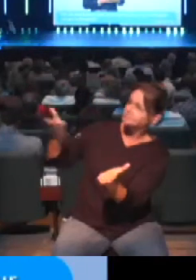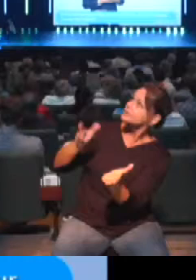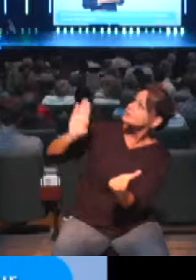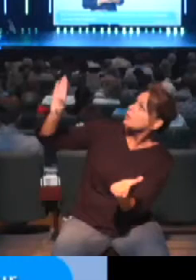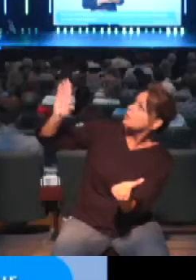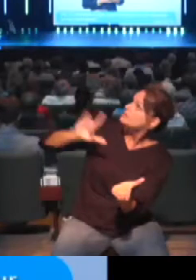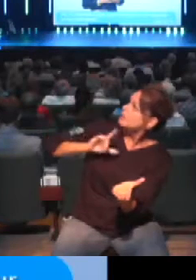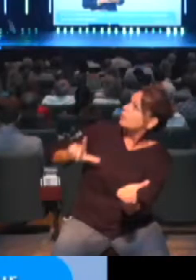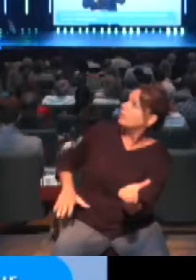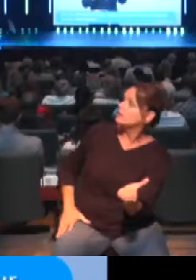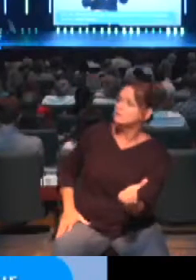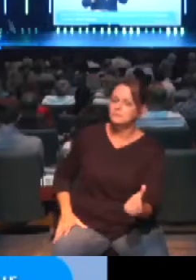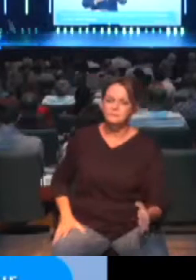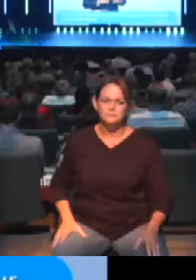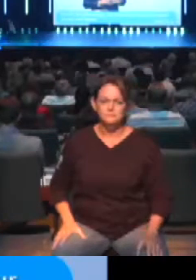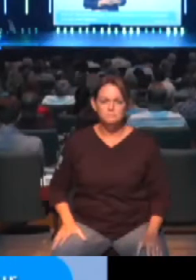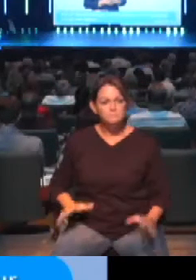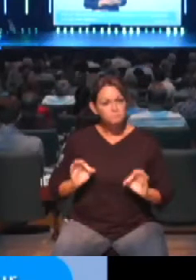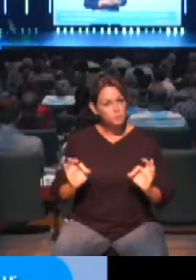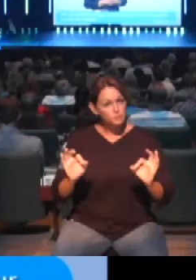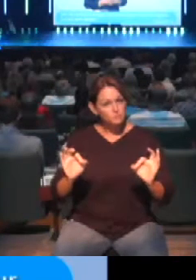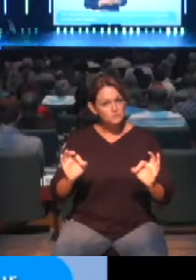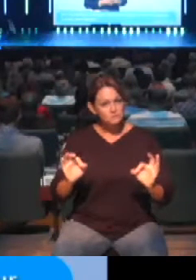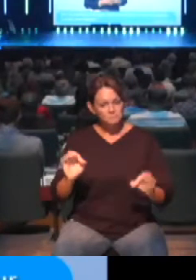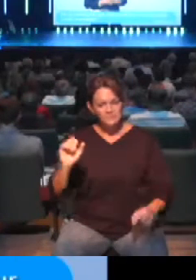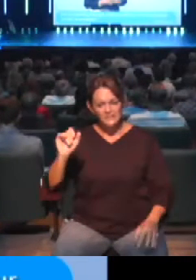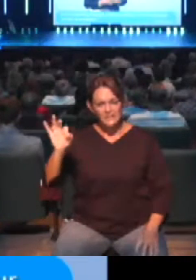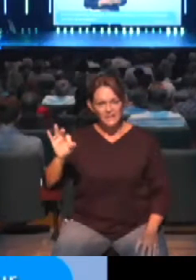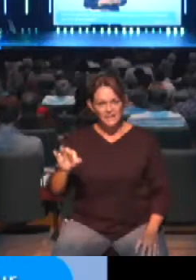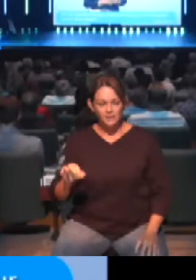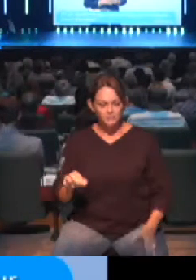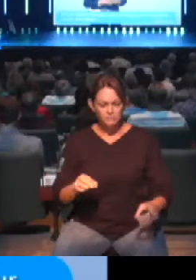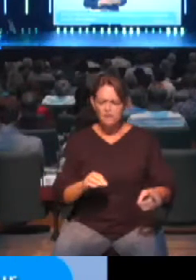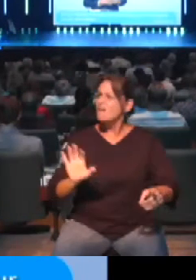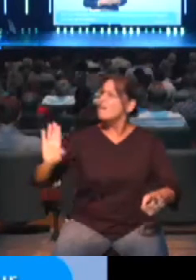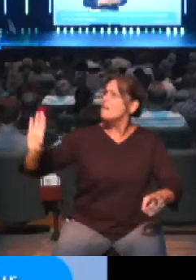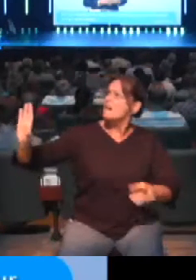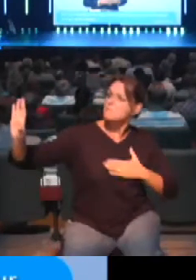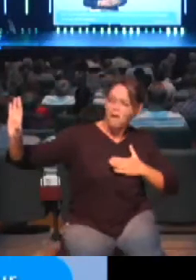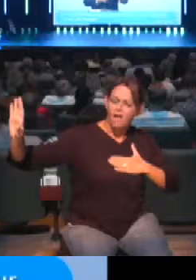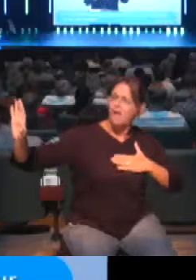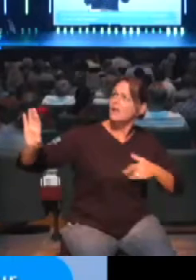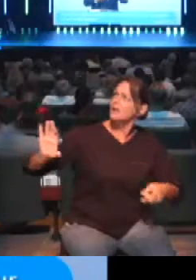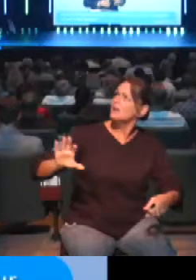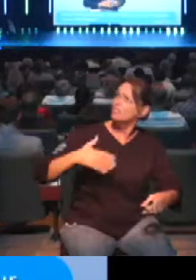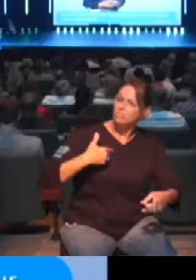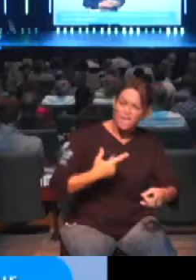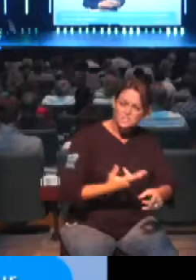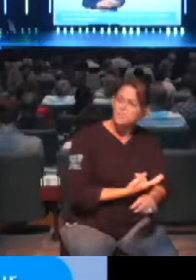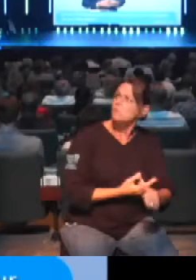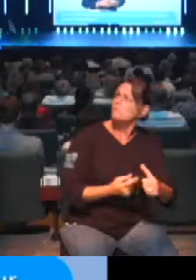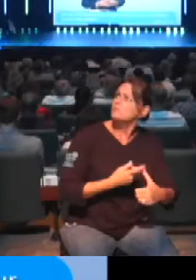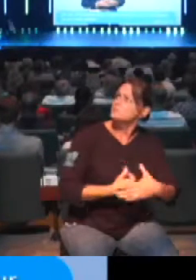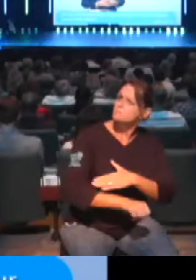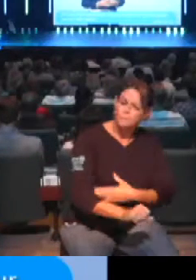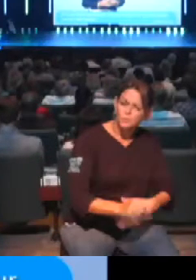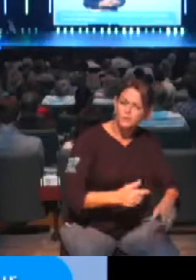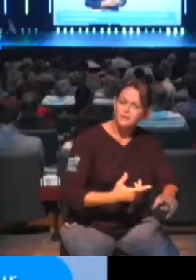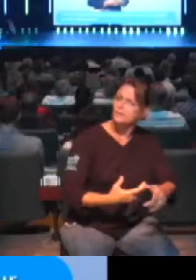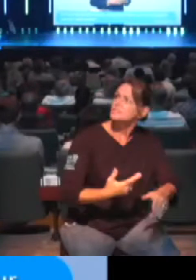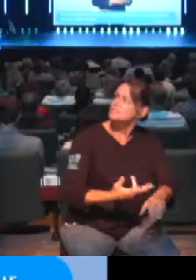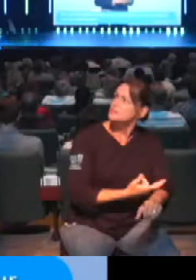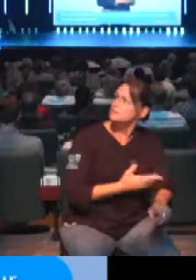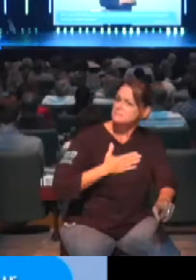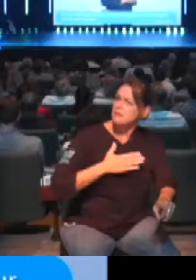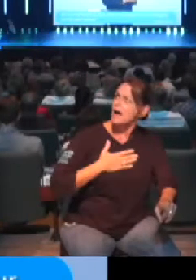out of you. You're going to lose it if you don't. But there's a better way than losing it, and that's giving it, all right? And then he says, "And all the firstborn of man among your